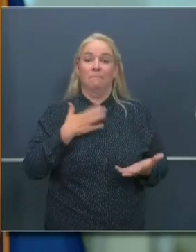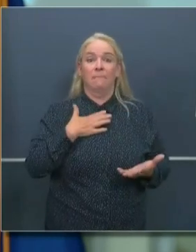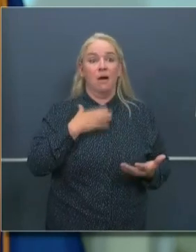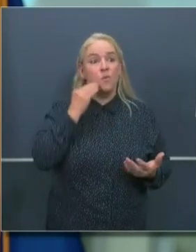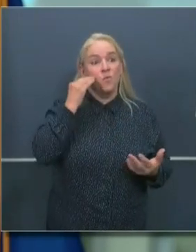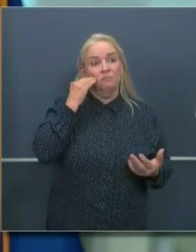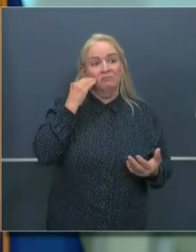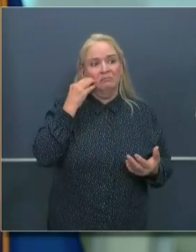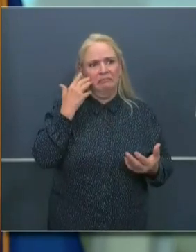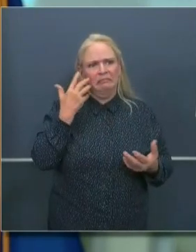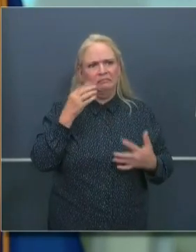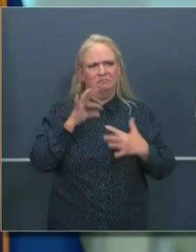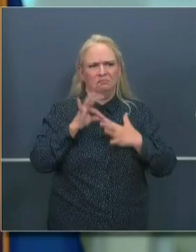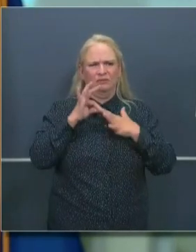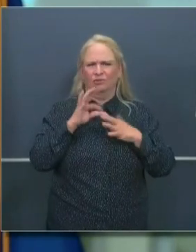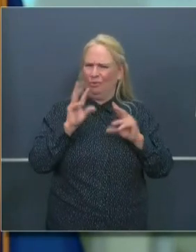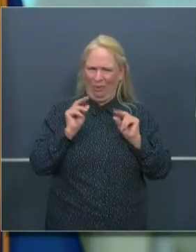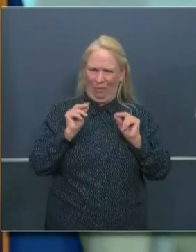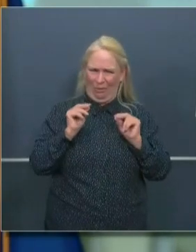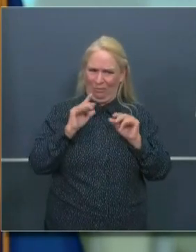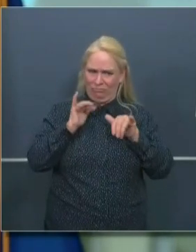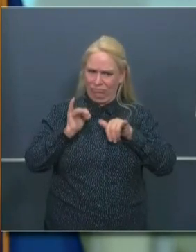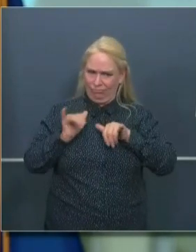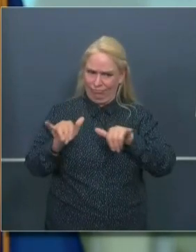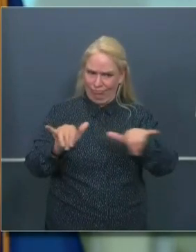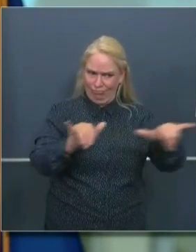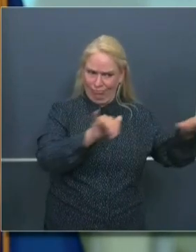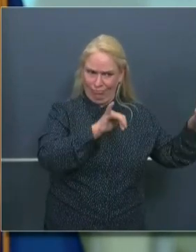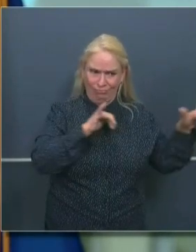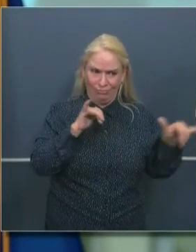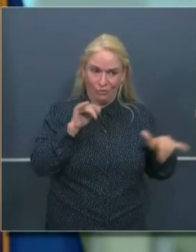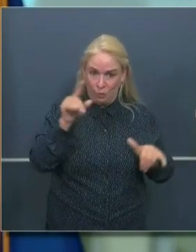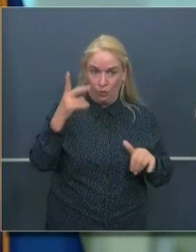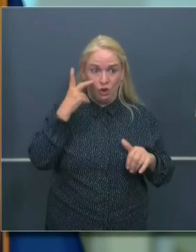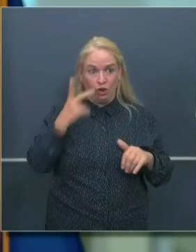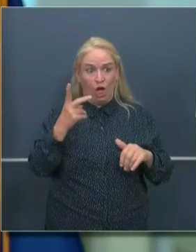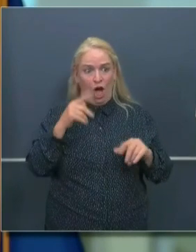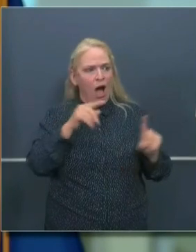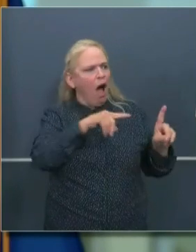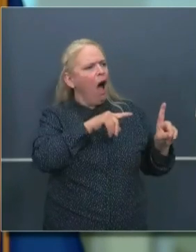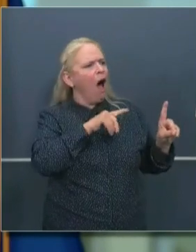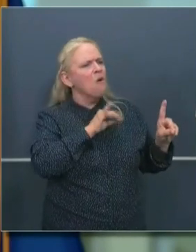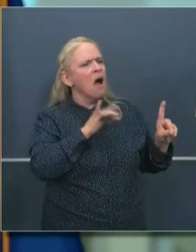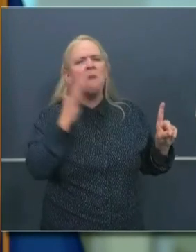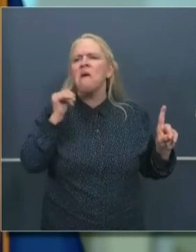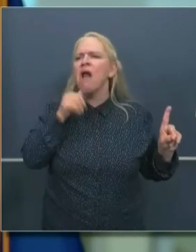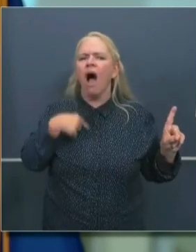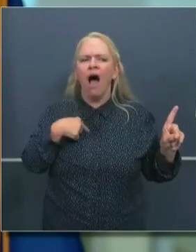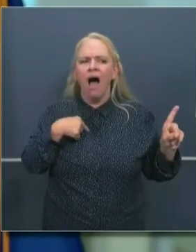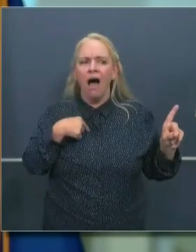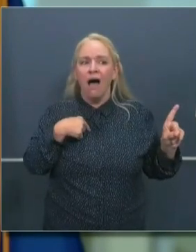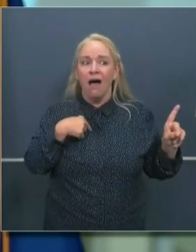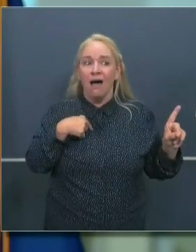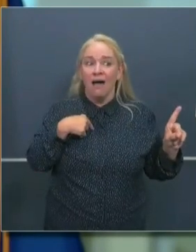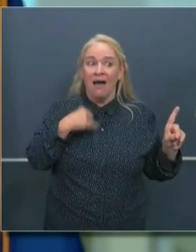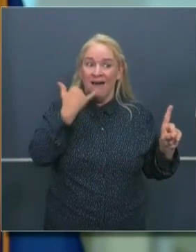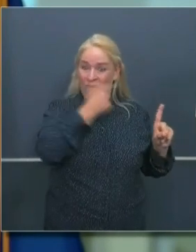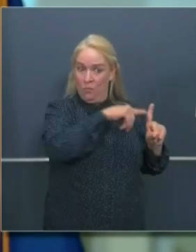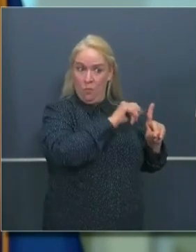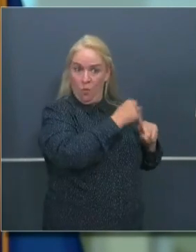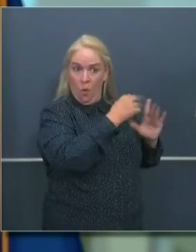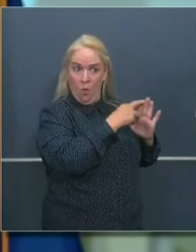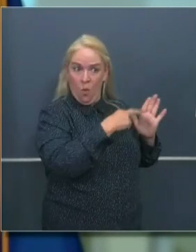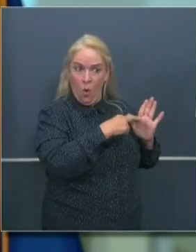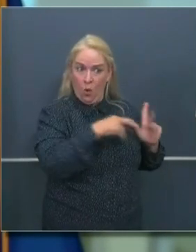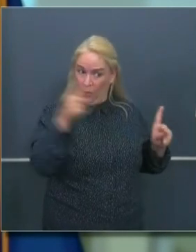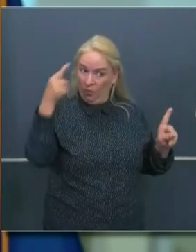it's universally taught. Just because someone else is doing it doesn't mean you should. I remember my mother, my dad saying that on